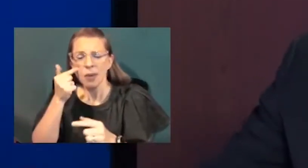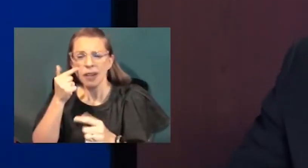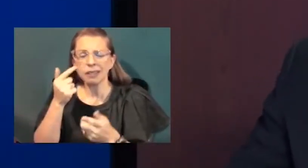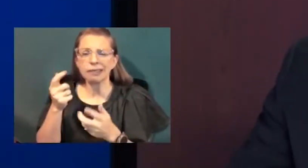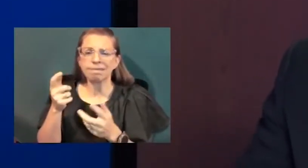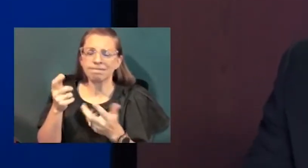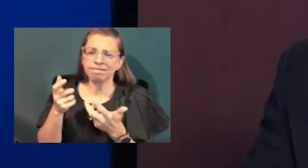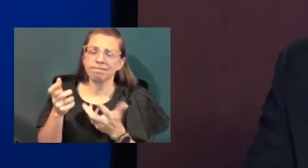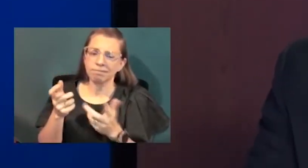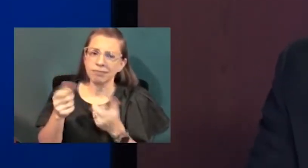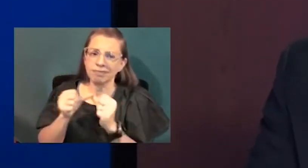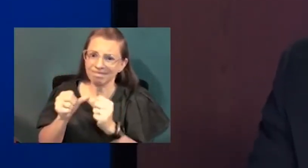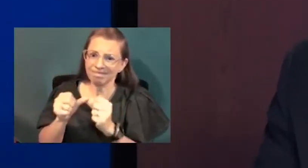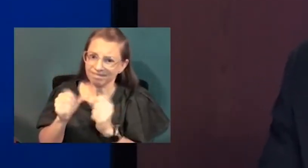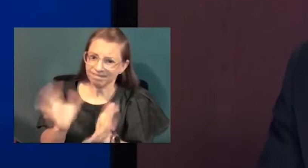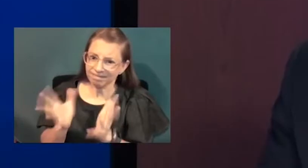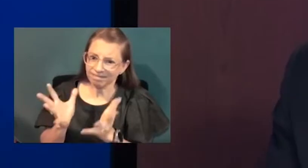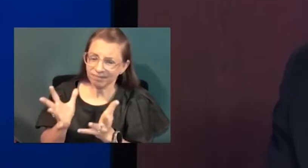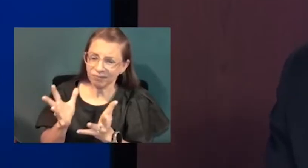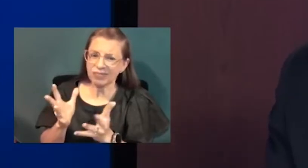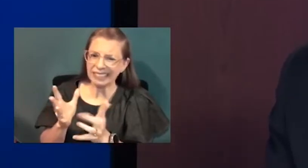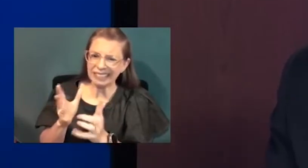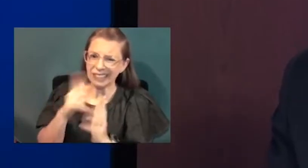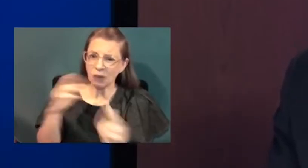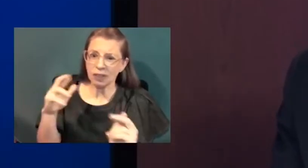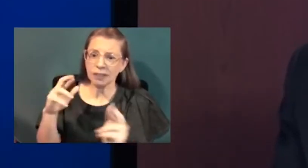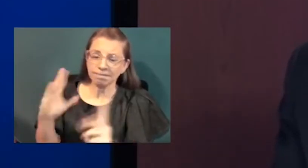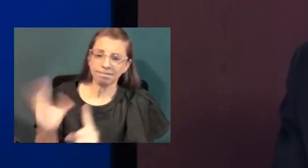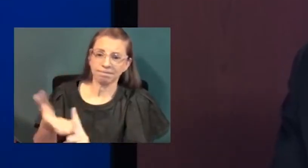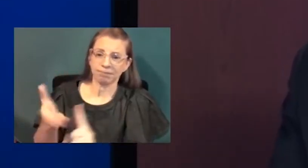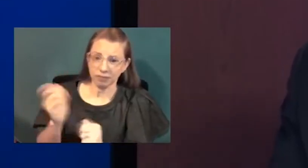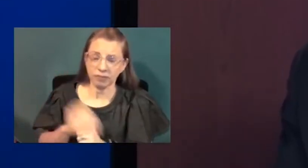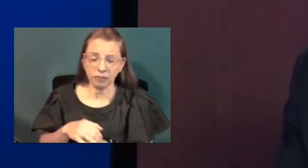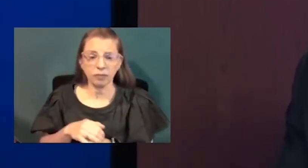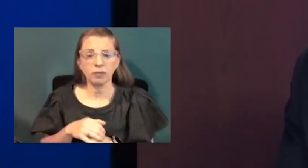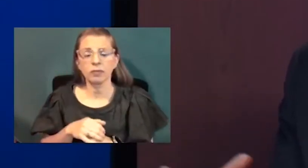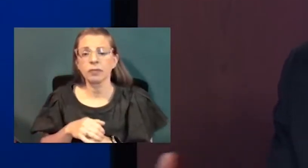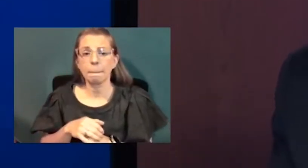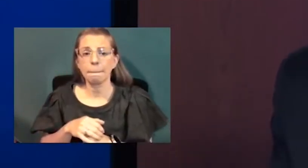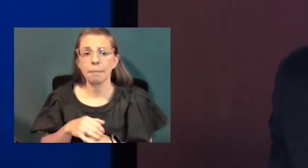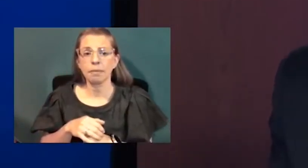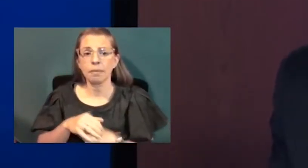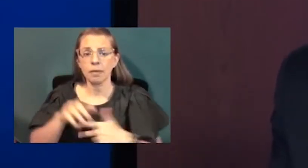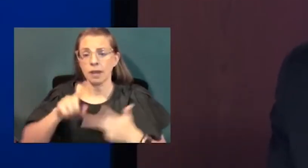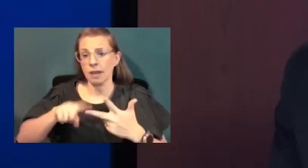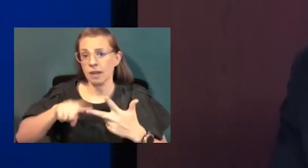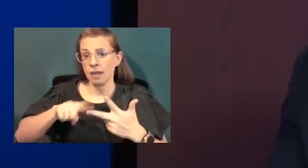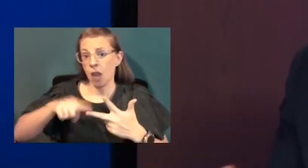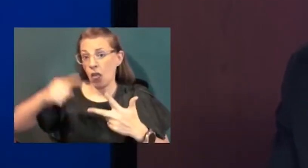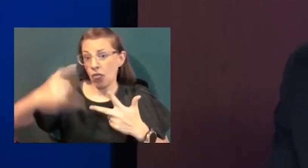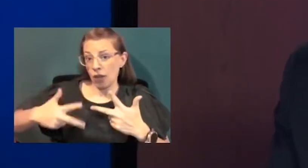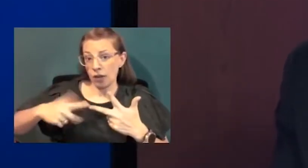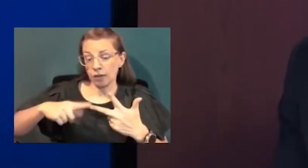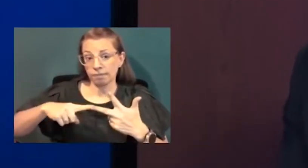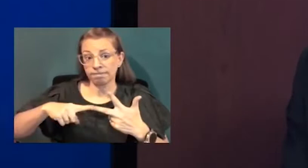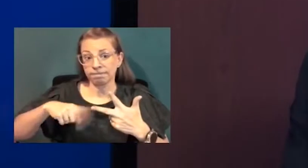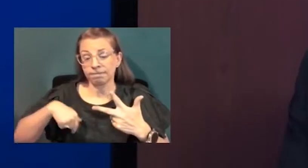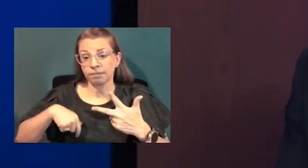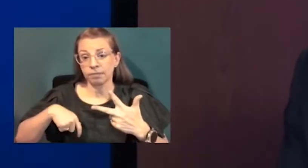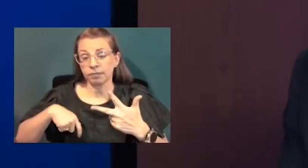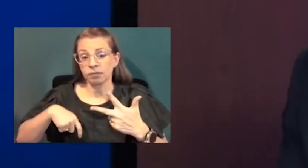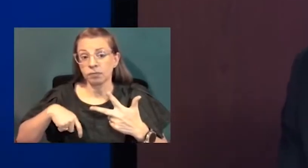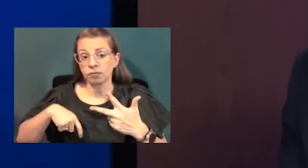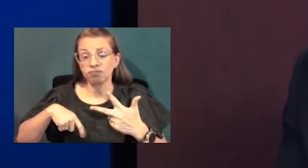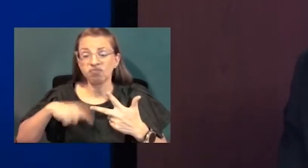providers and others will have a good role in that for years to come, probably. But there's this other amazing third in life, and we all know them, and sometimes we're